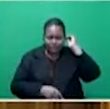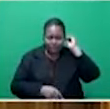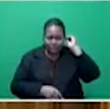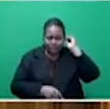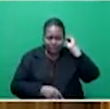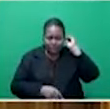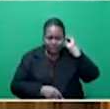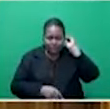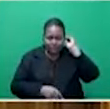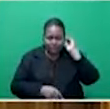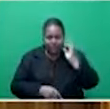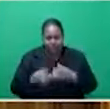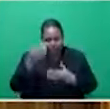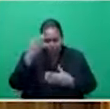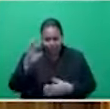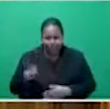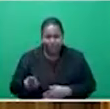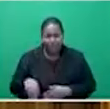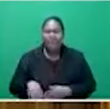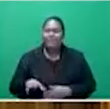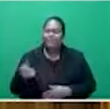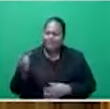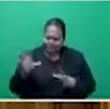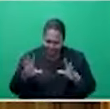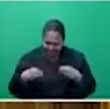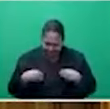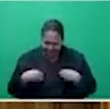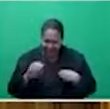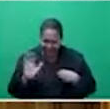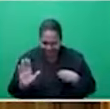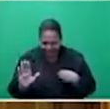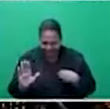Honourable Member, you've made your point.